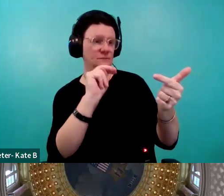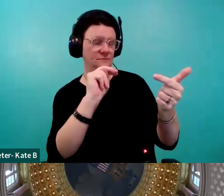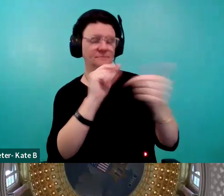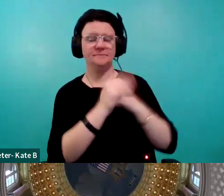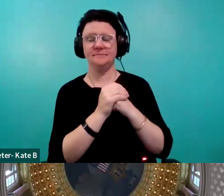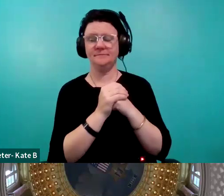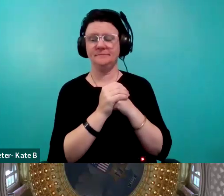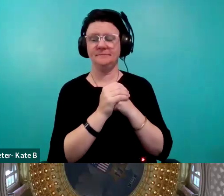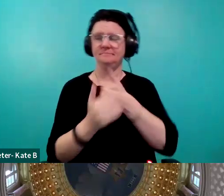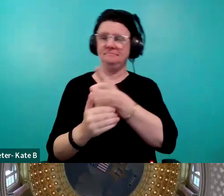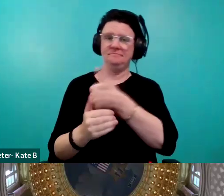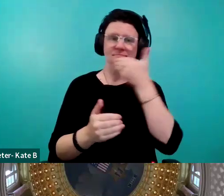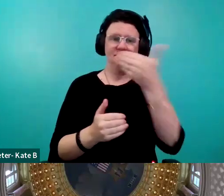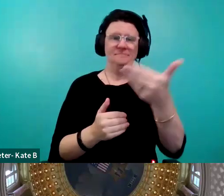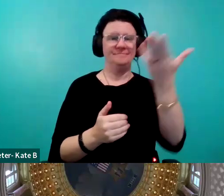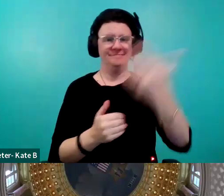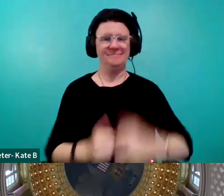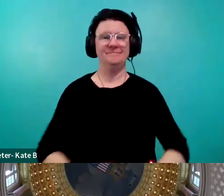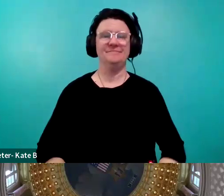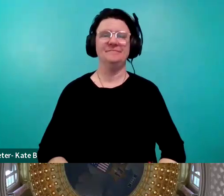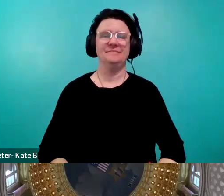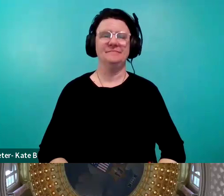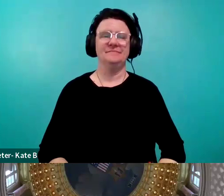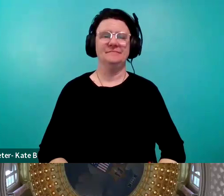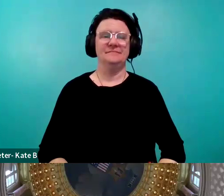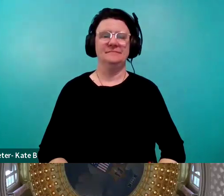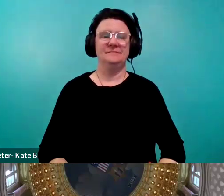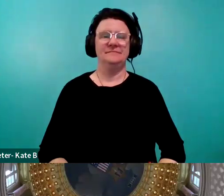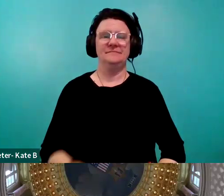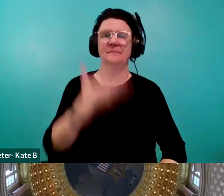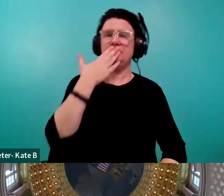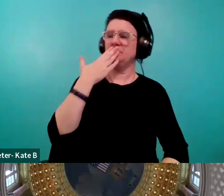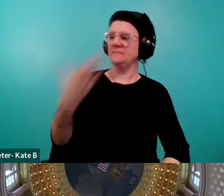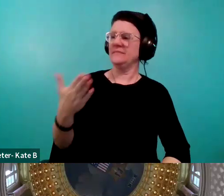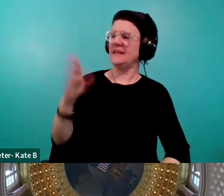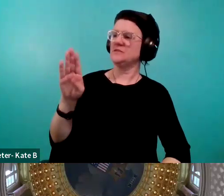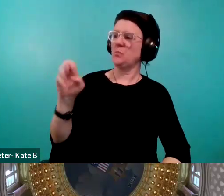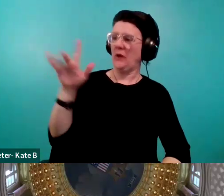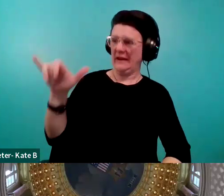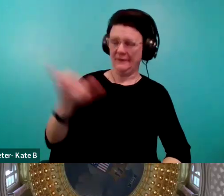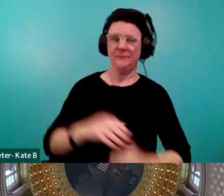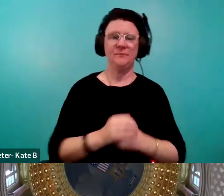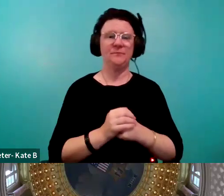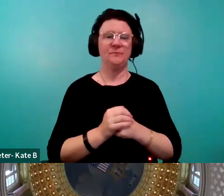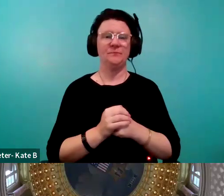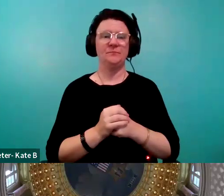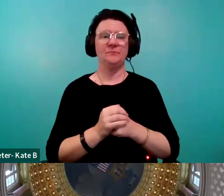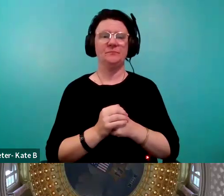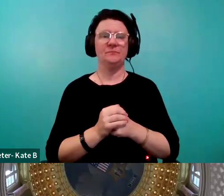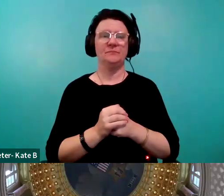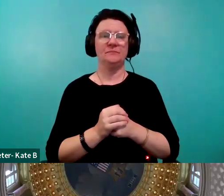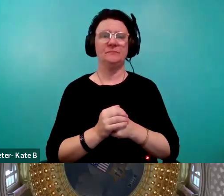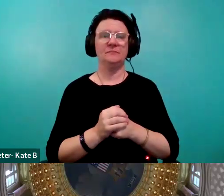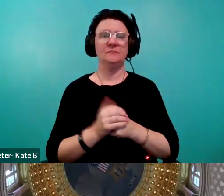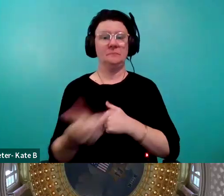up. All right, Carlin, you have the floor. Thanks, Brady and Brooke, and I'm up,